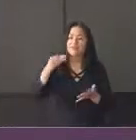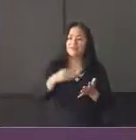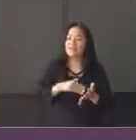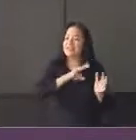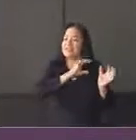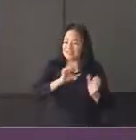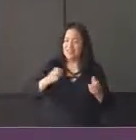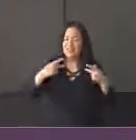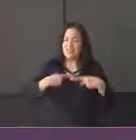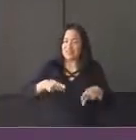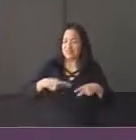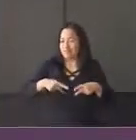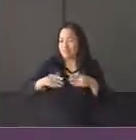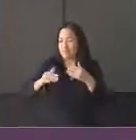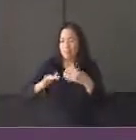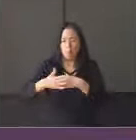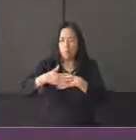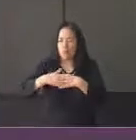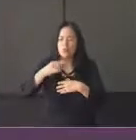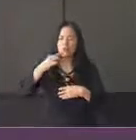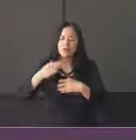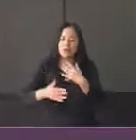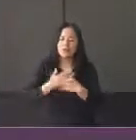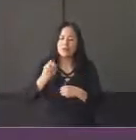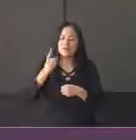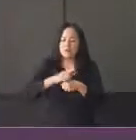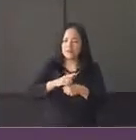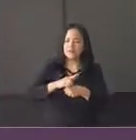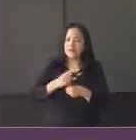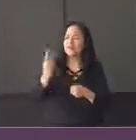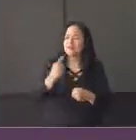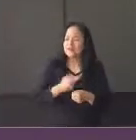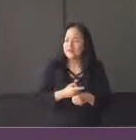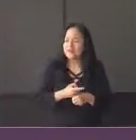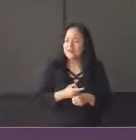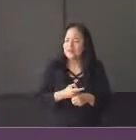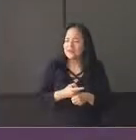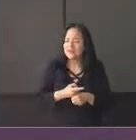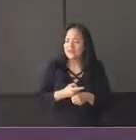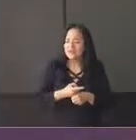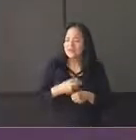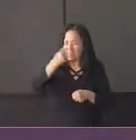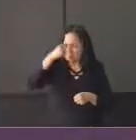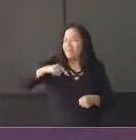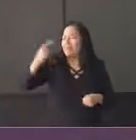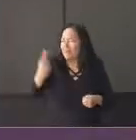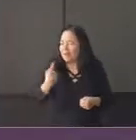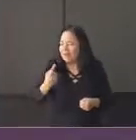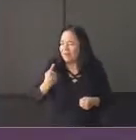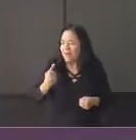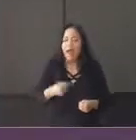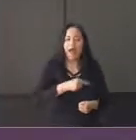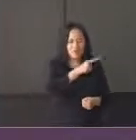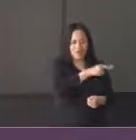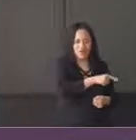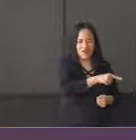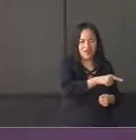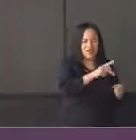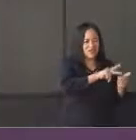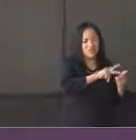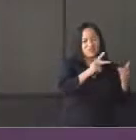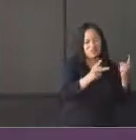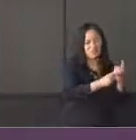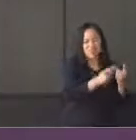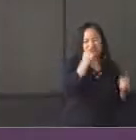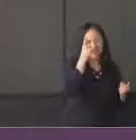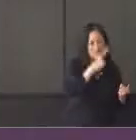in Mexico City in the following 15 days. These people are looking for a better life